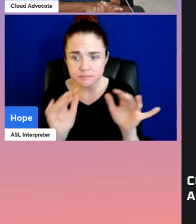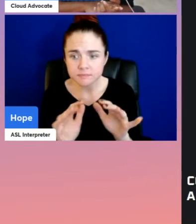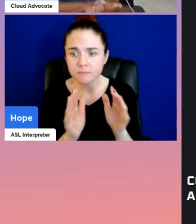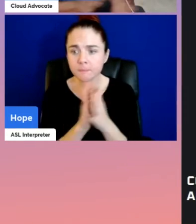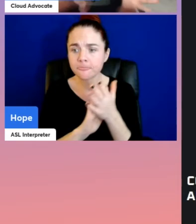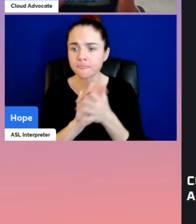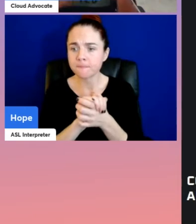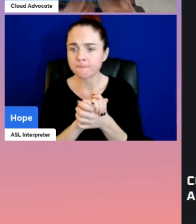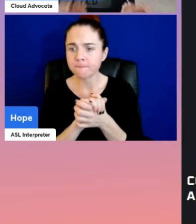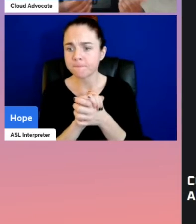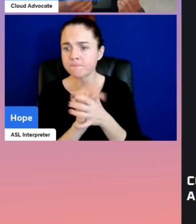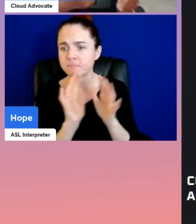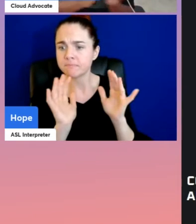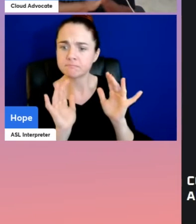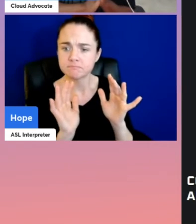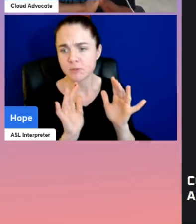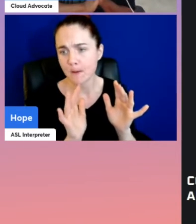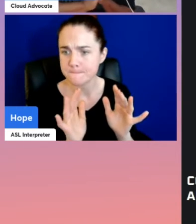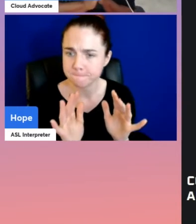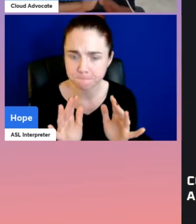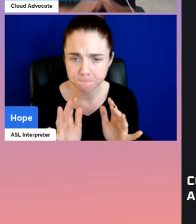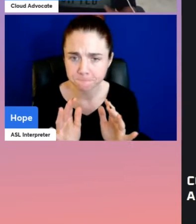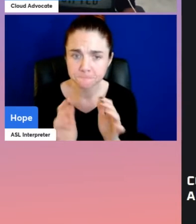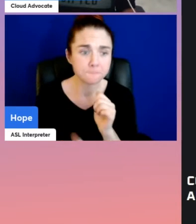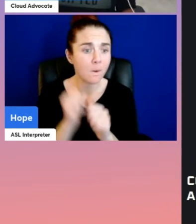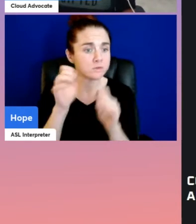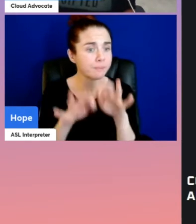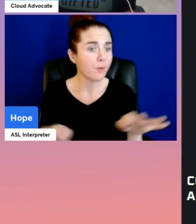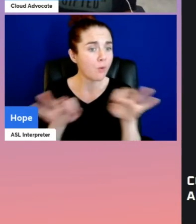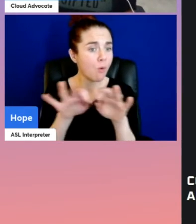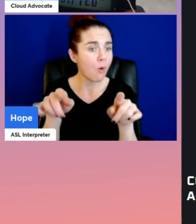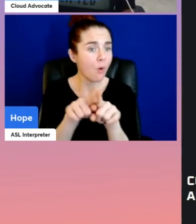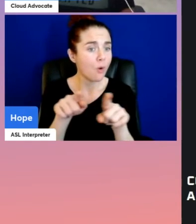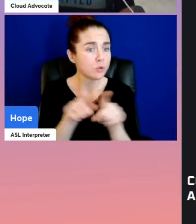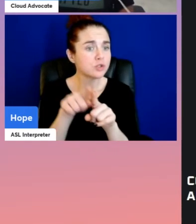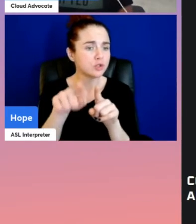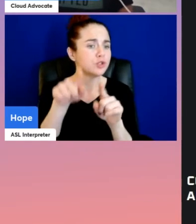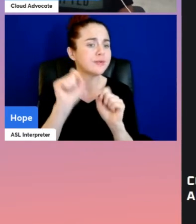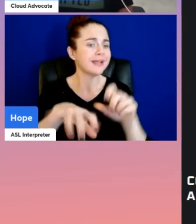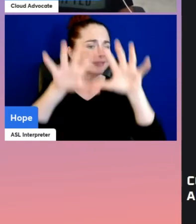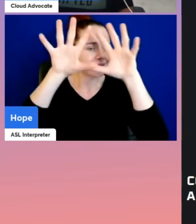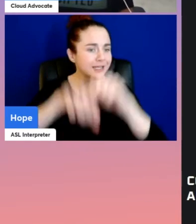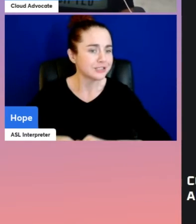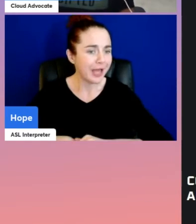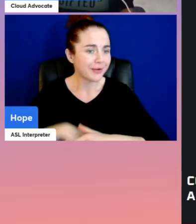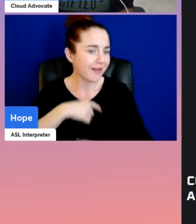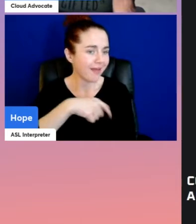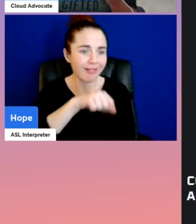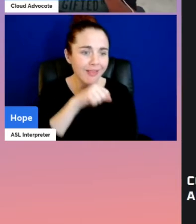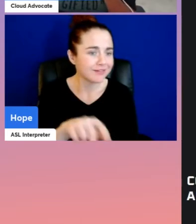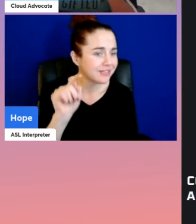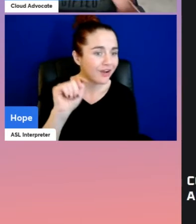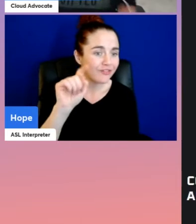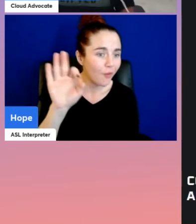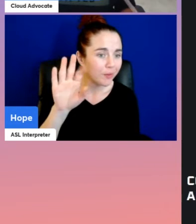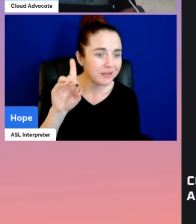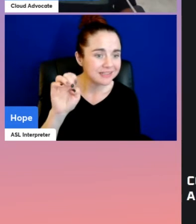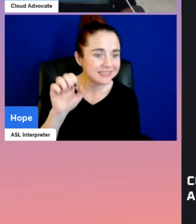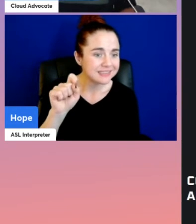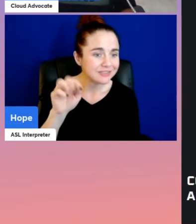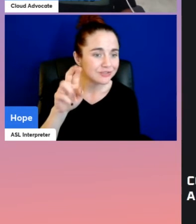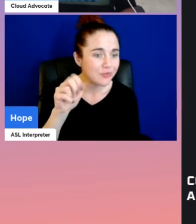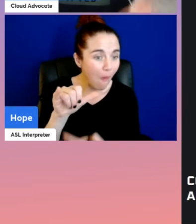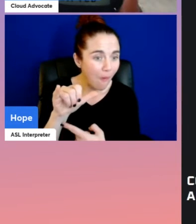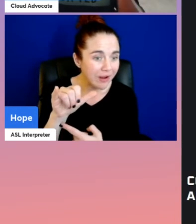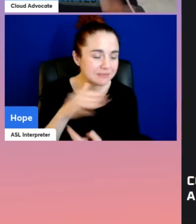And like I said, most importantly, also you get to tear it down. I love Terraform Destroy. That's my favorite command.